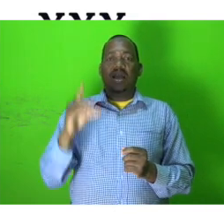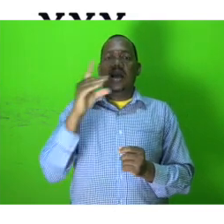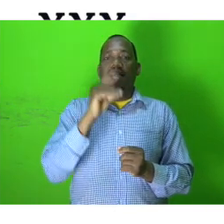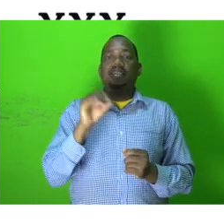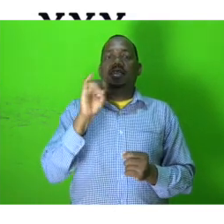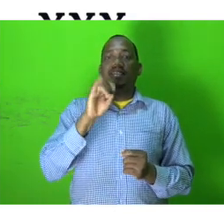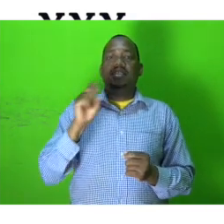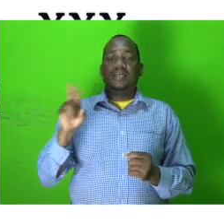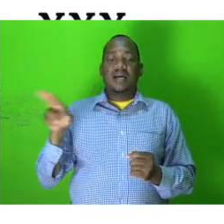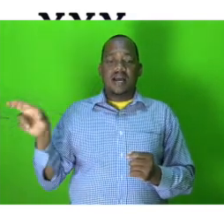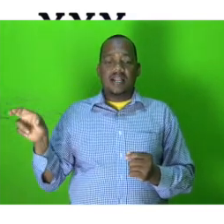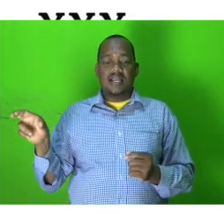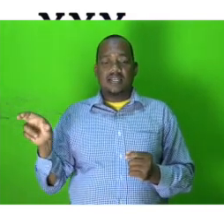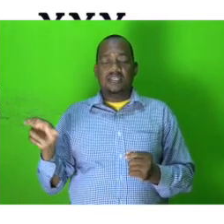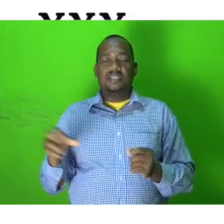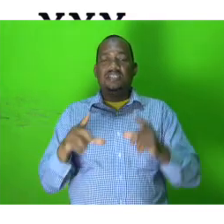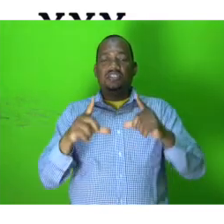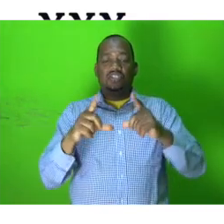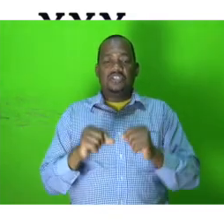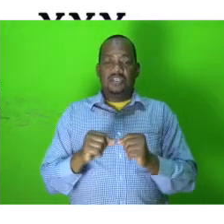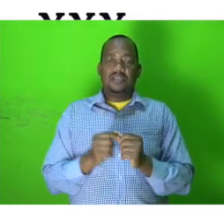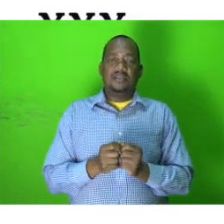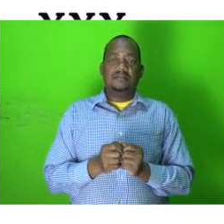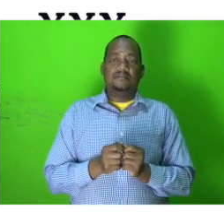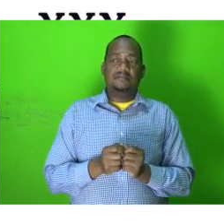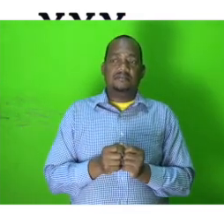add dishonored check,